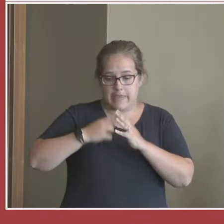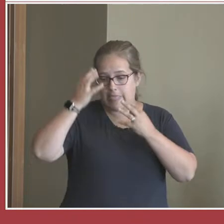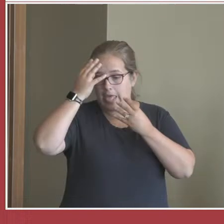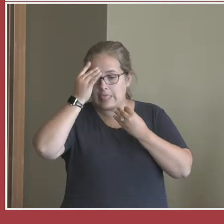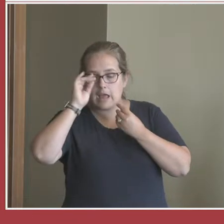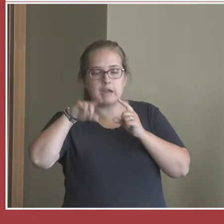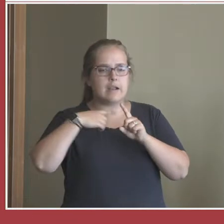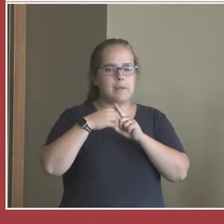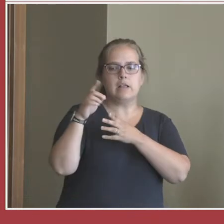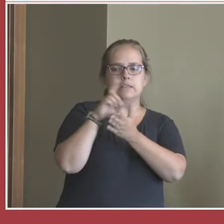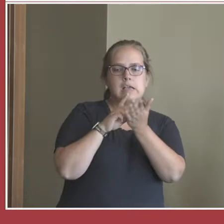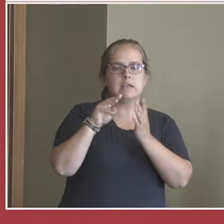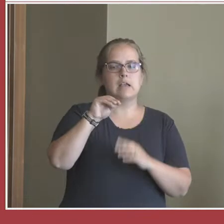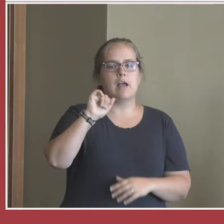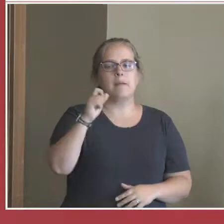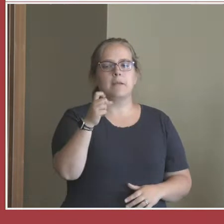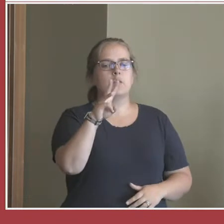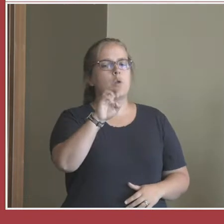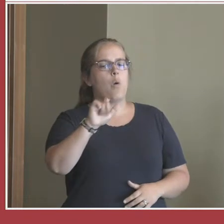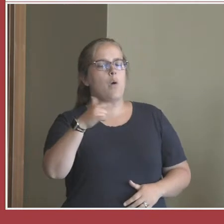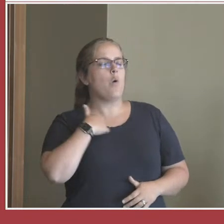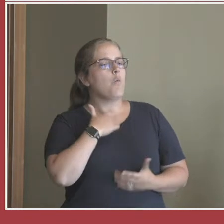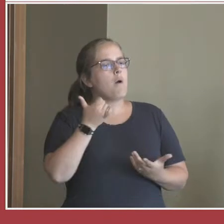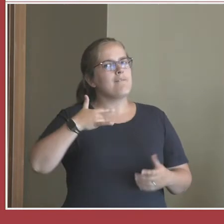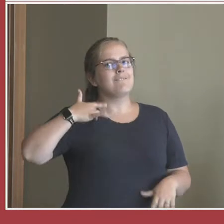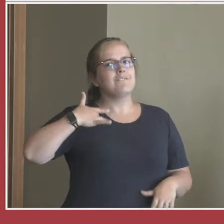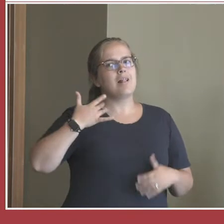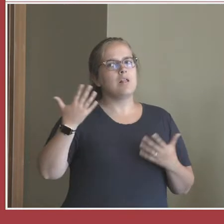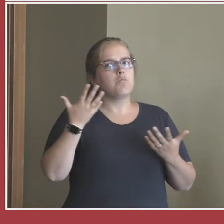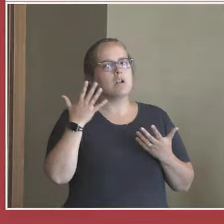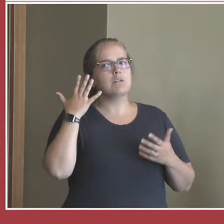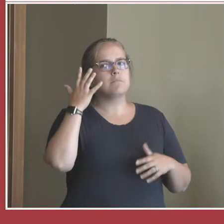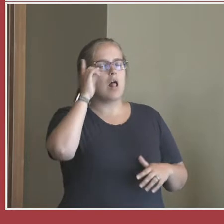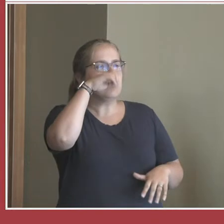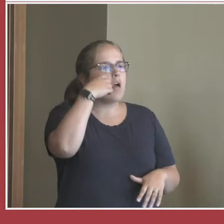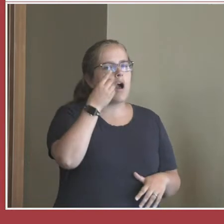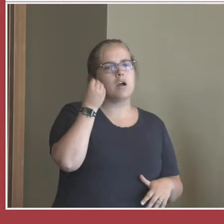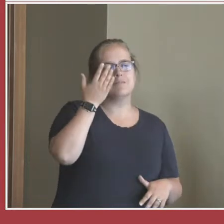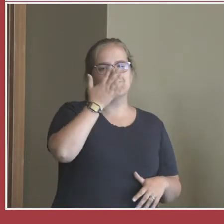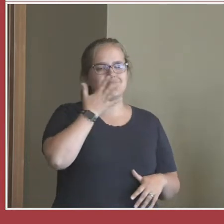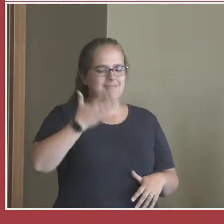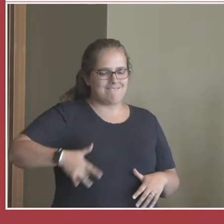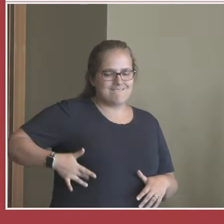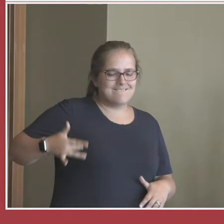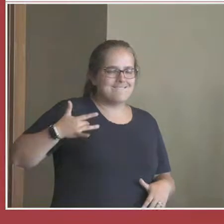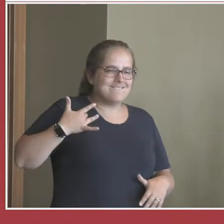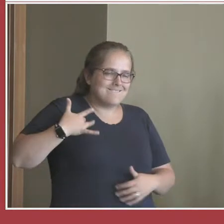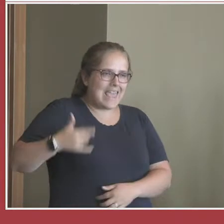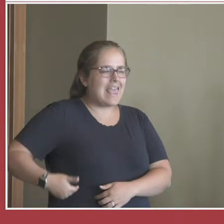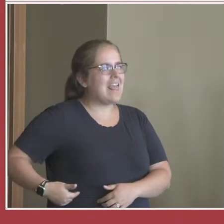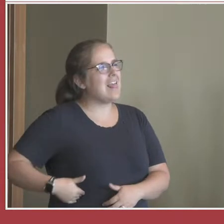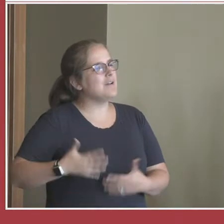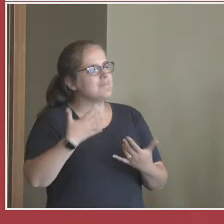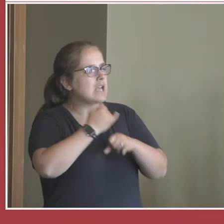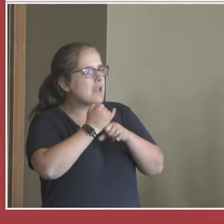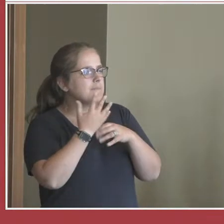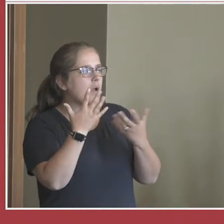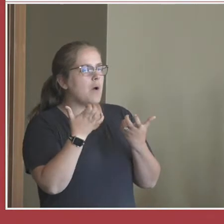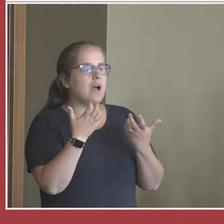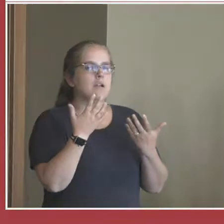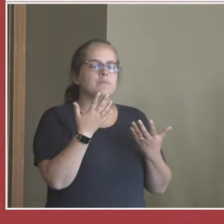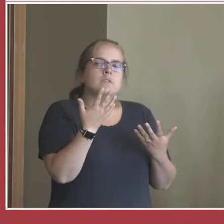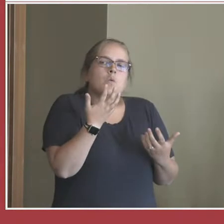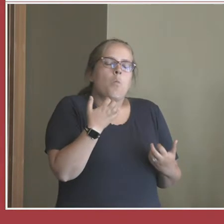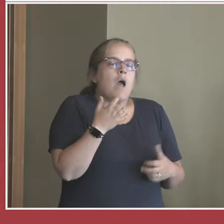thinking about the design of the Maxwell, we wanted to sort of get a feel of what the look and feel of the campus wanted to be. And classic